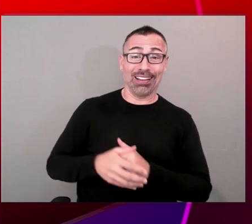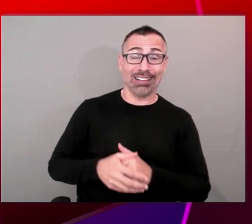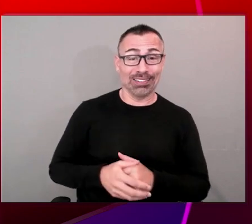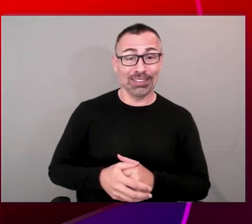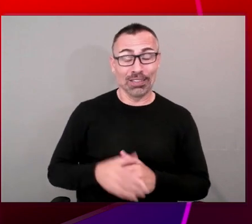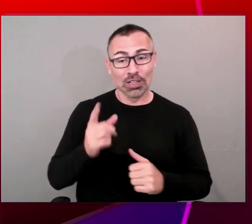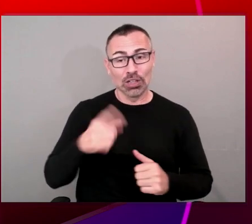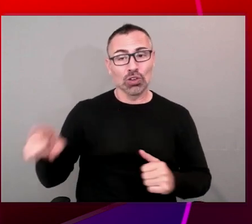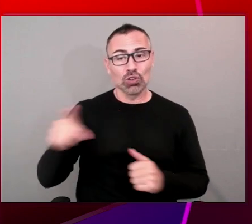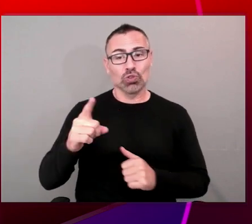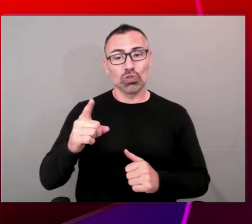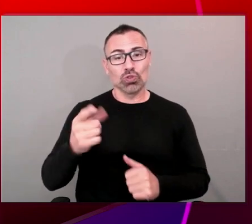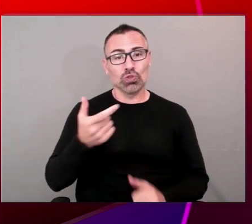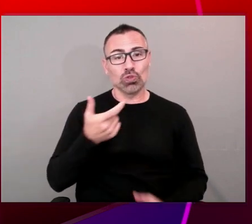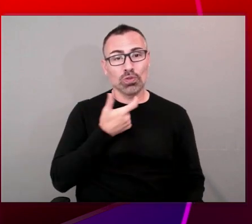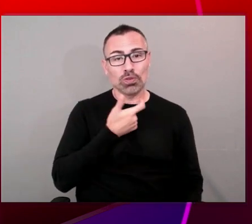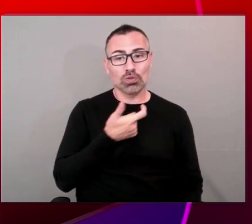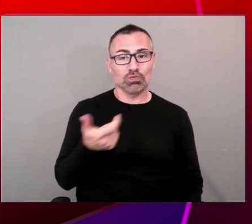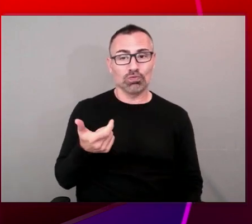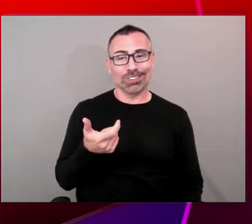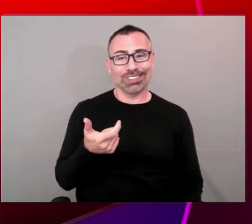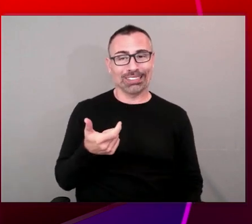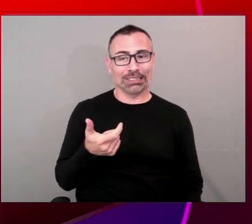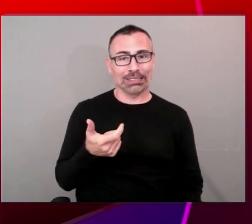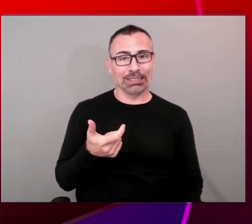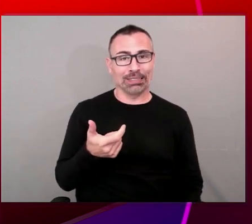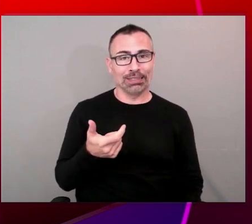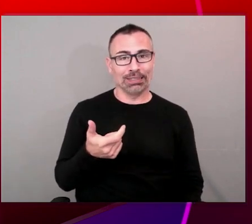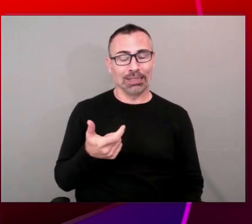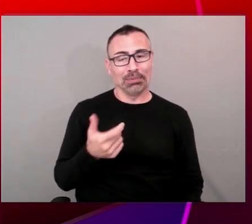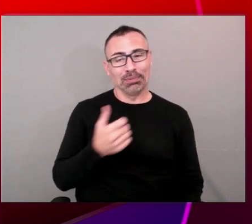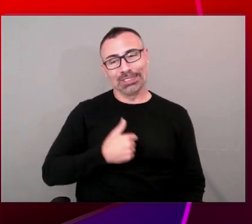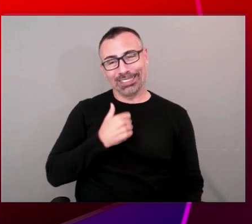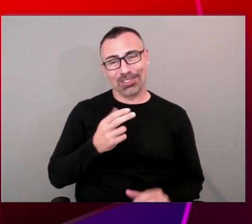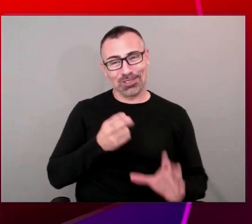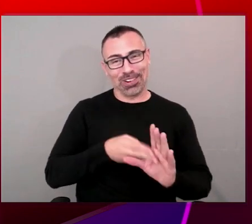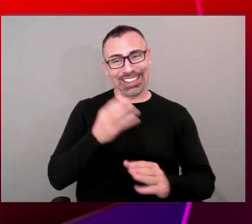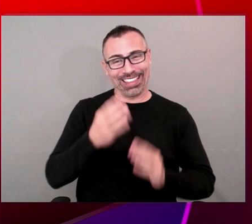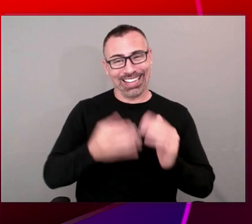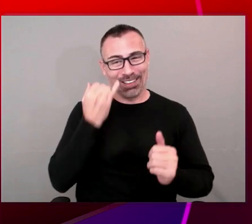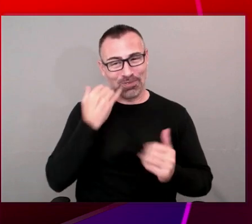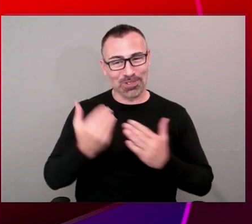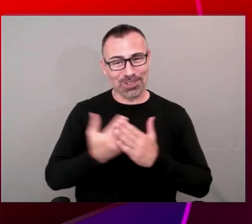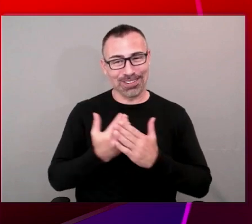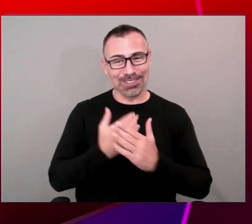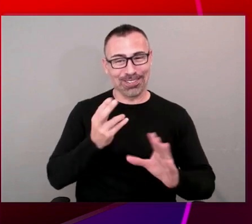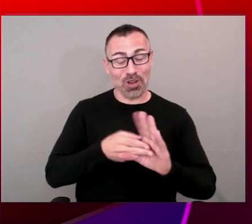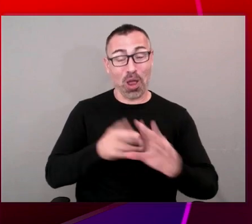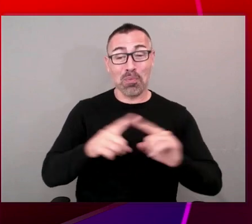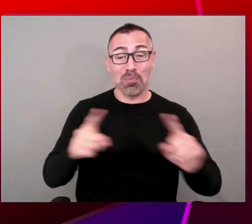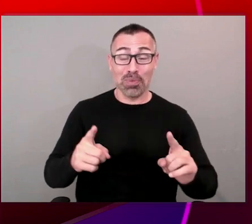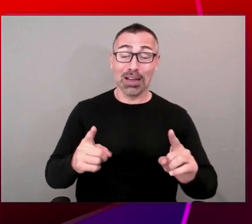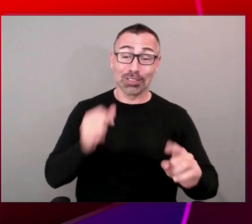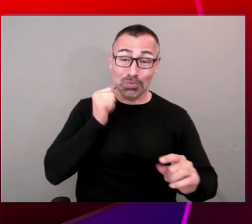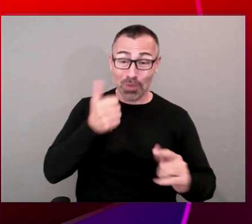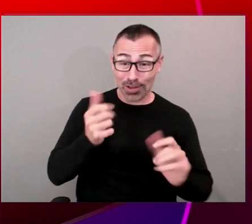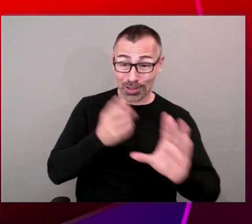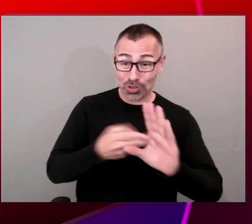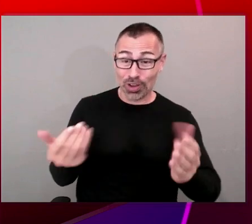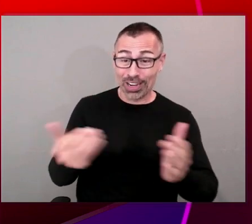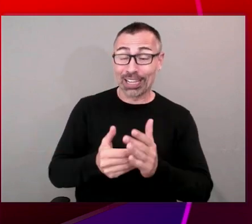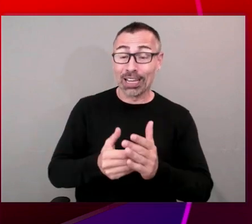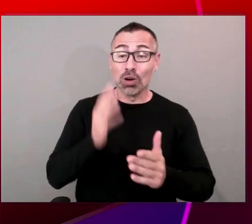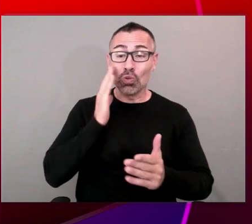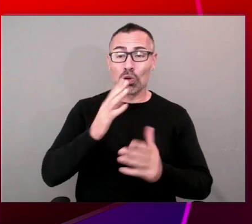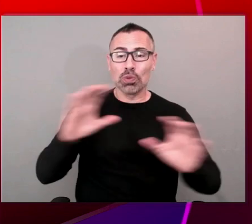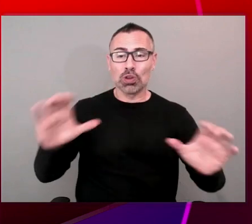joining us, I'm sorry you're joining us here at the end, but be sure to join us tomorrow. We're doing all kinds of fun things. We're talking